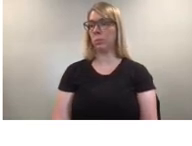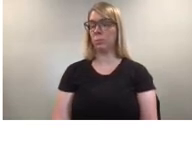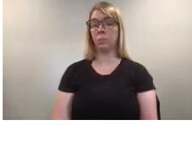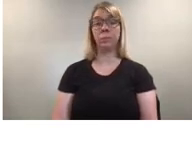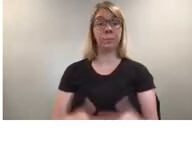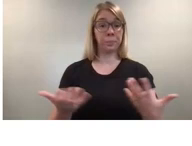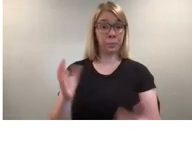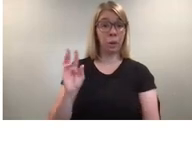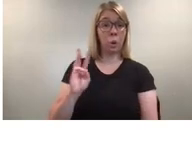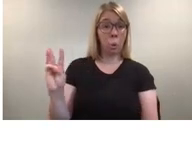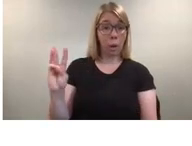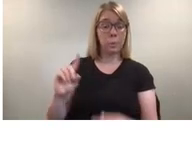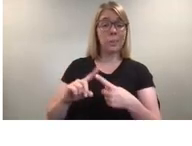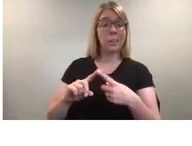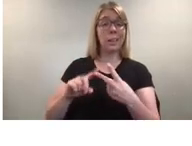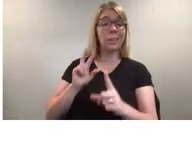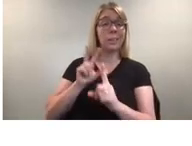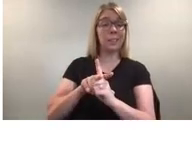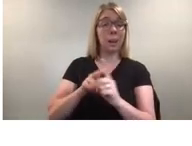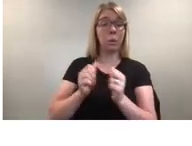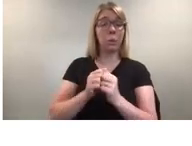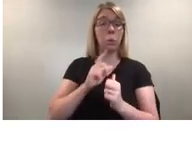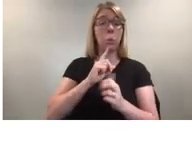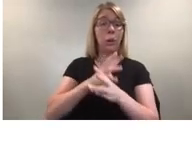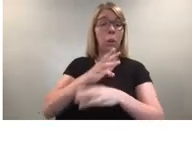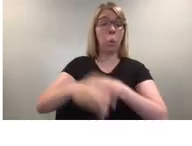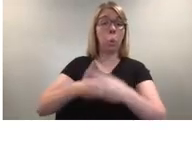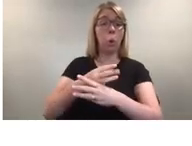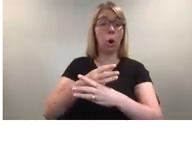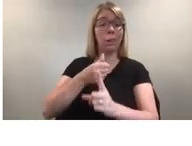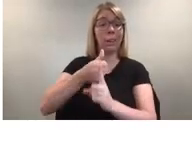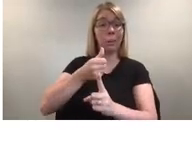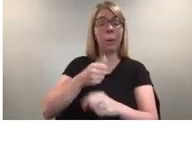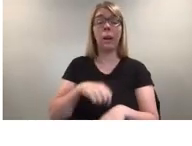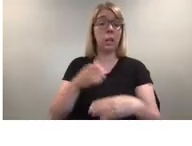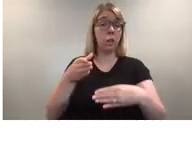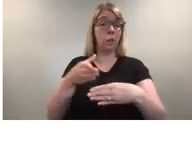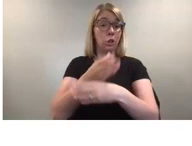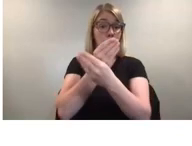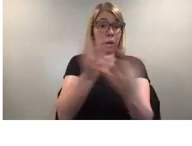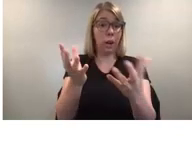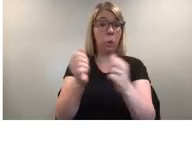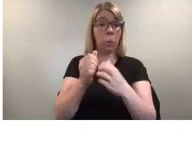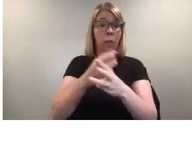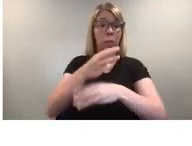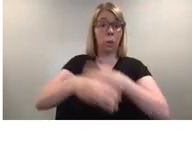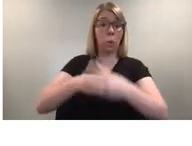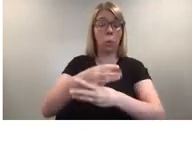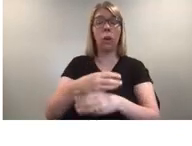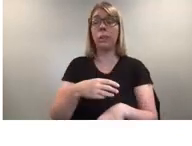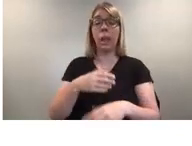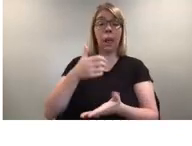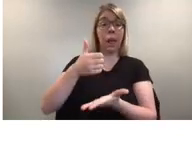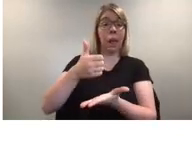Websites, assignments with real-world impact, shared with the world, useful outside of class, useful to future professional growth,